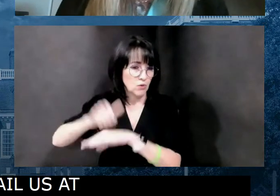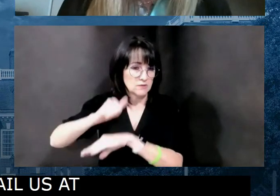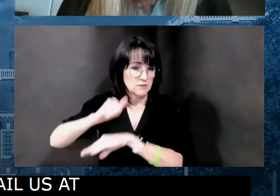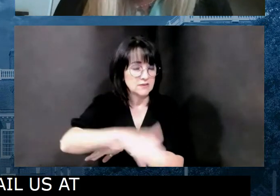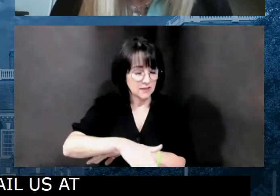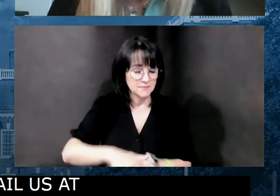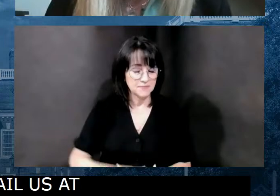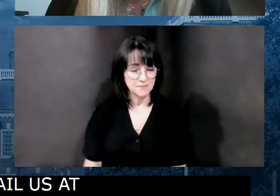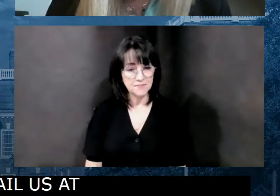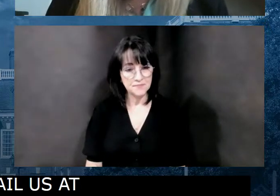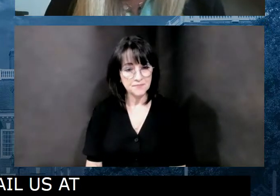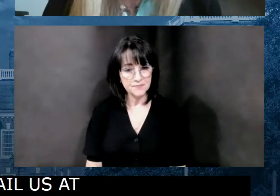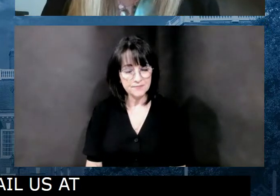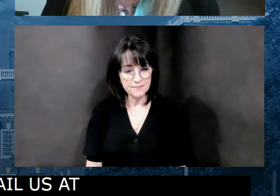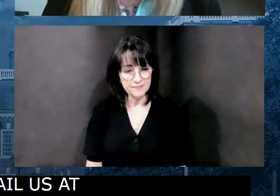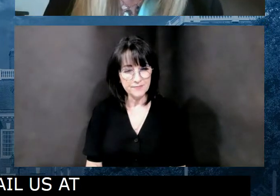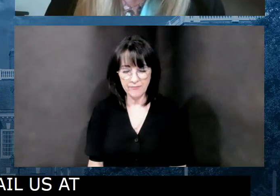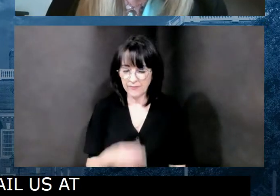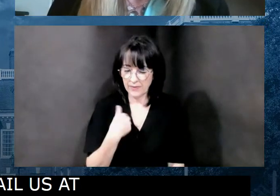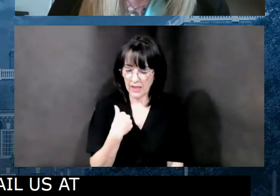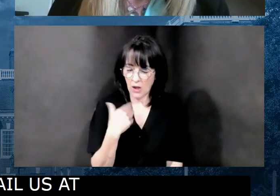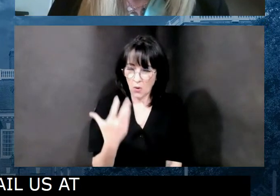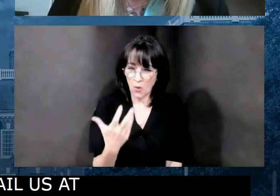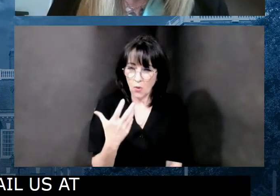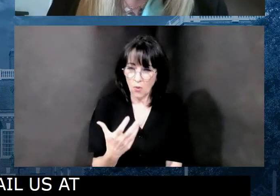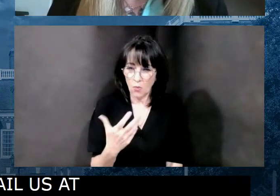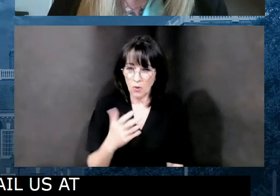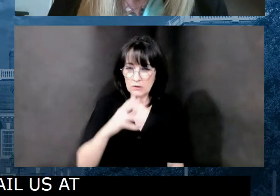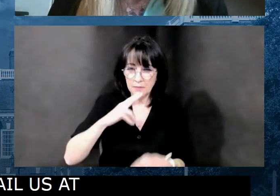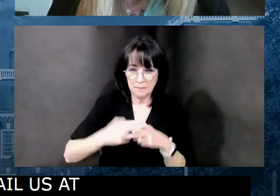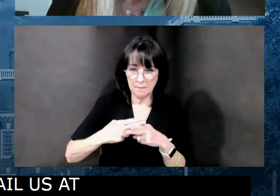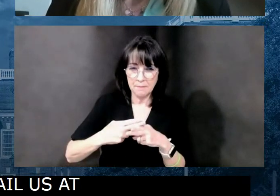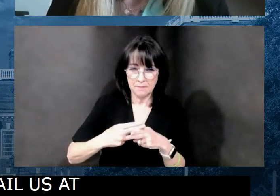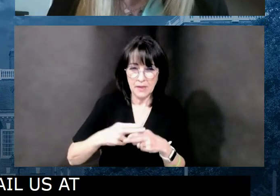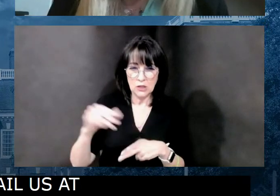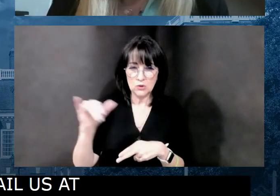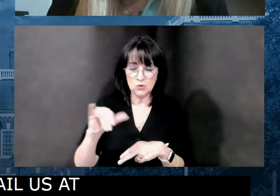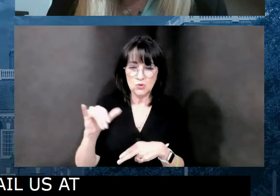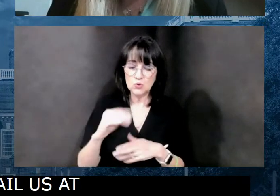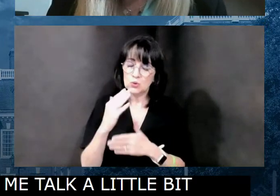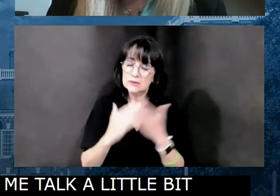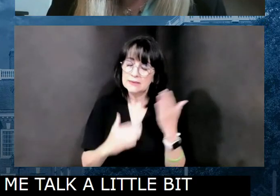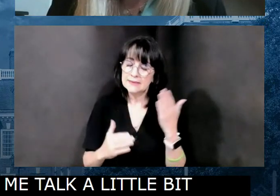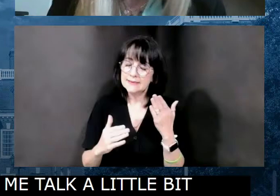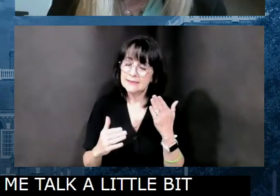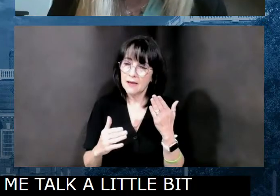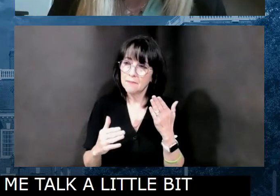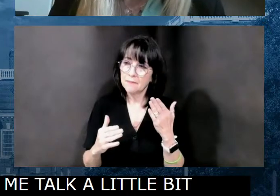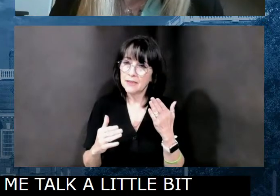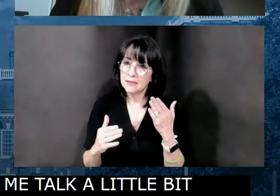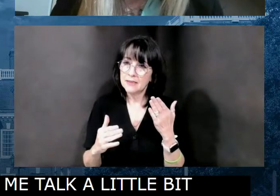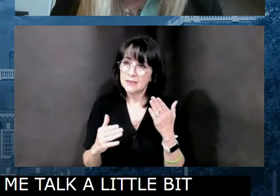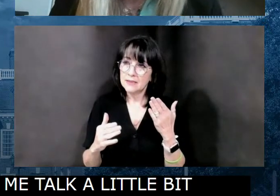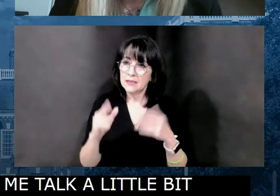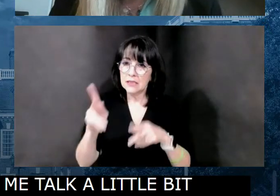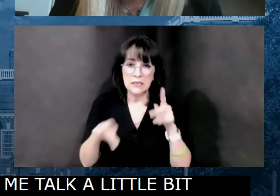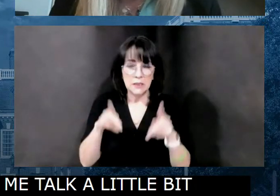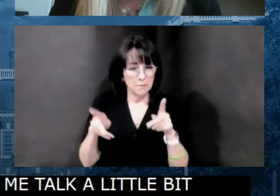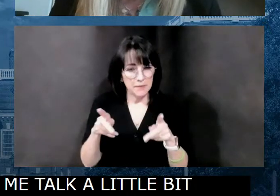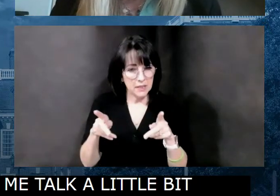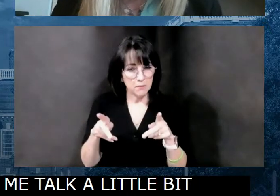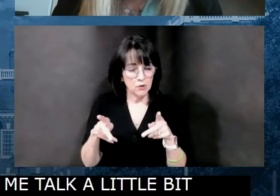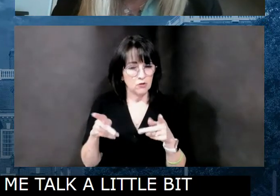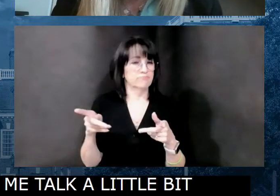So lastly, let me talk a little bit about the safety of the vaccine. It's important that we continue